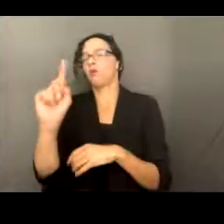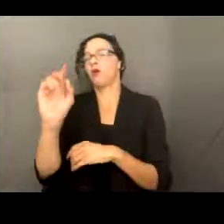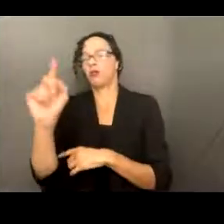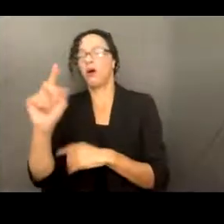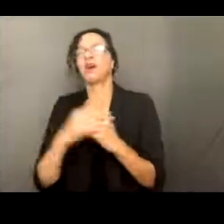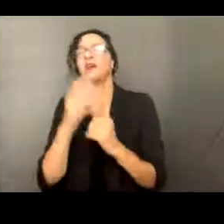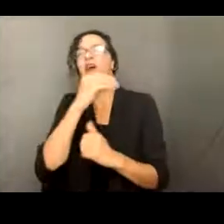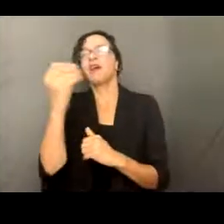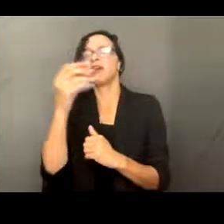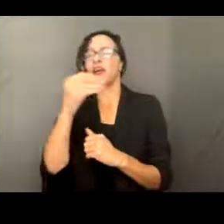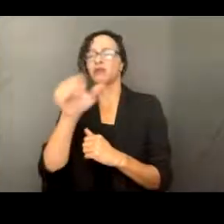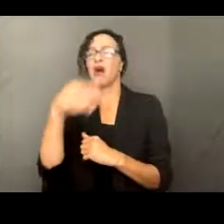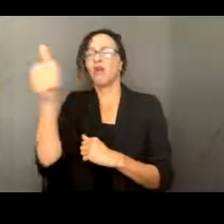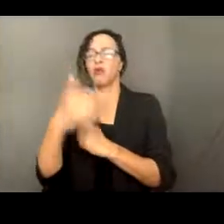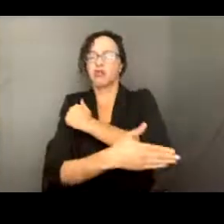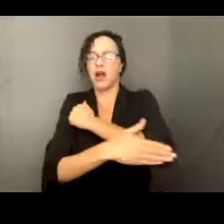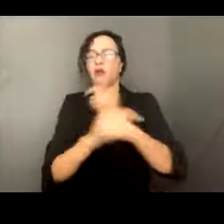right?